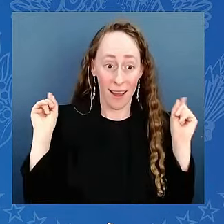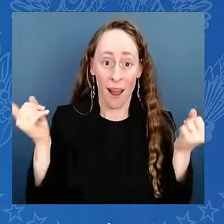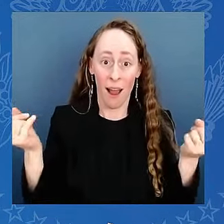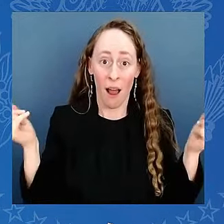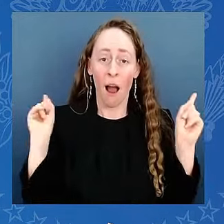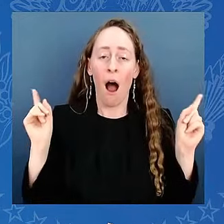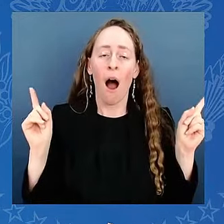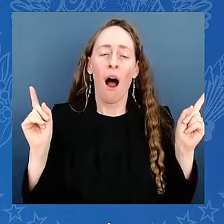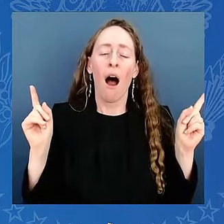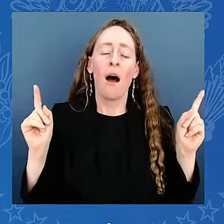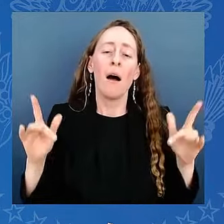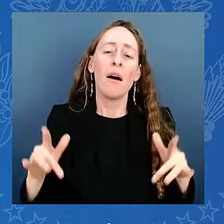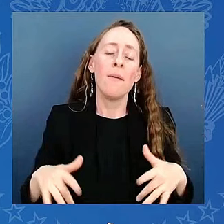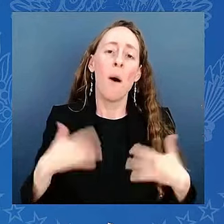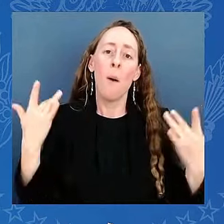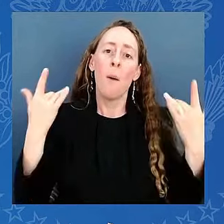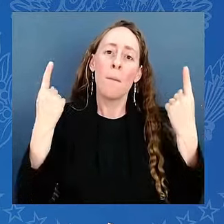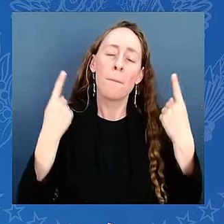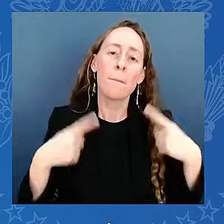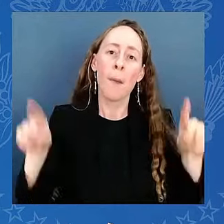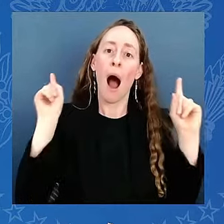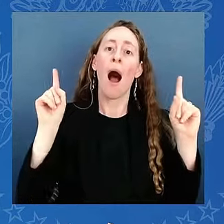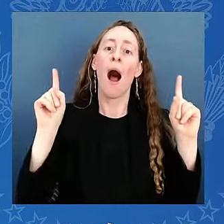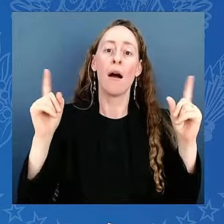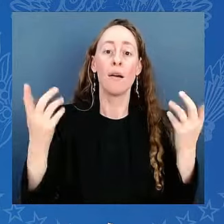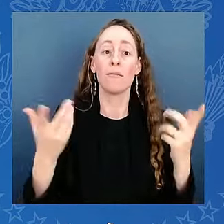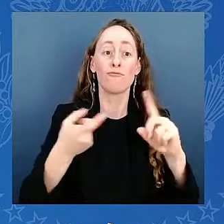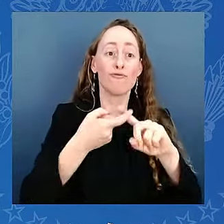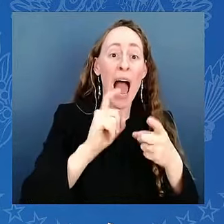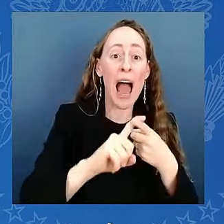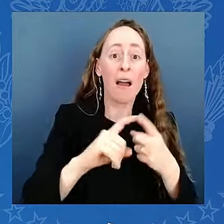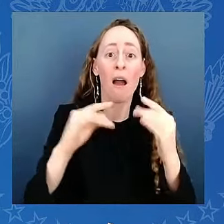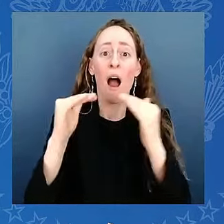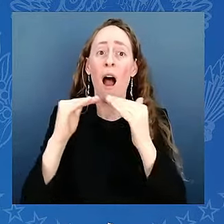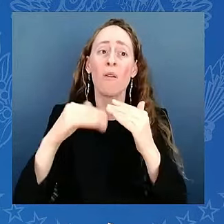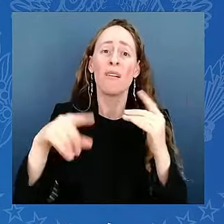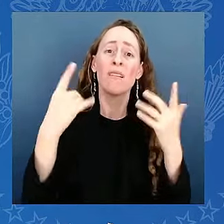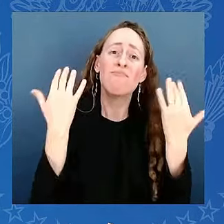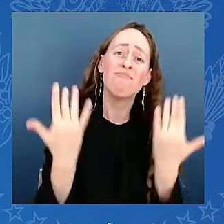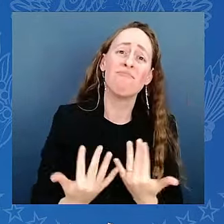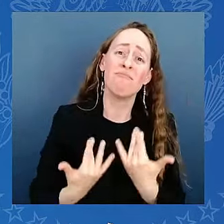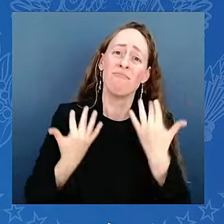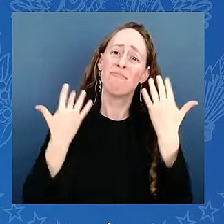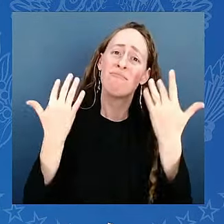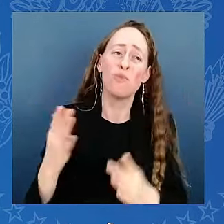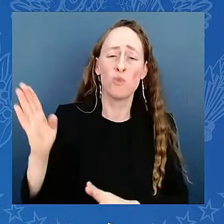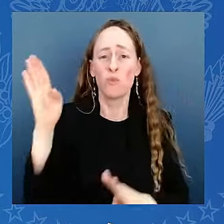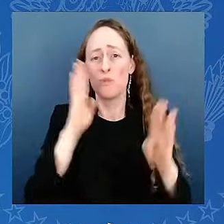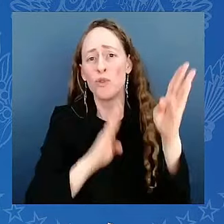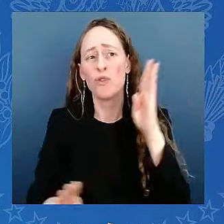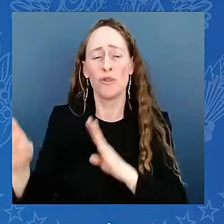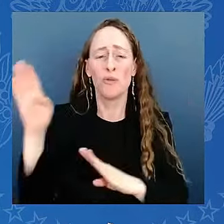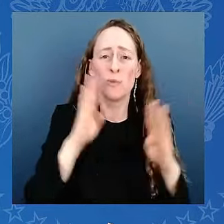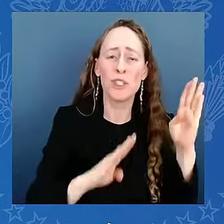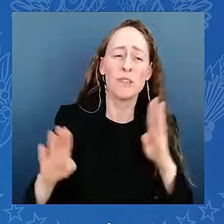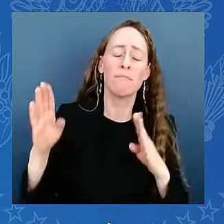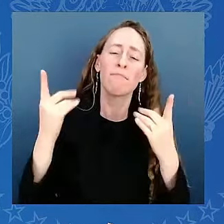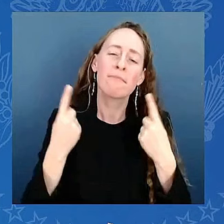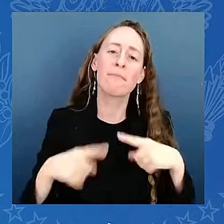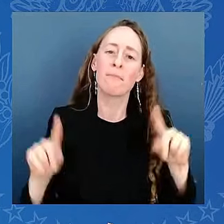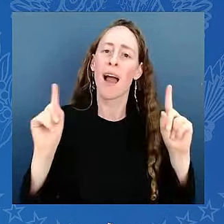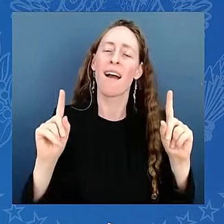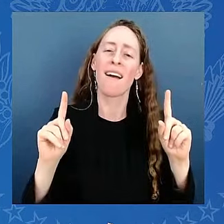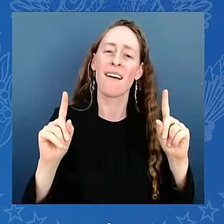all across the country who've been praying for this day for a long time. The deal that made this possible was a